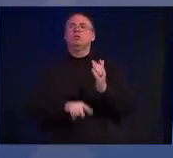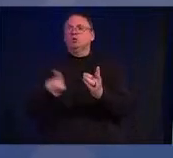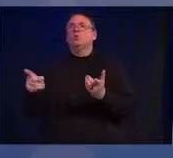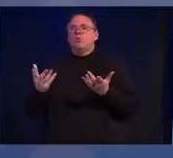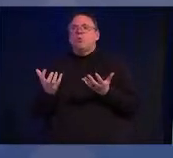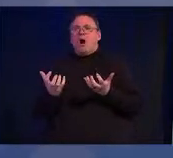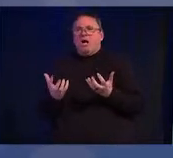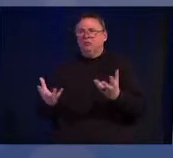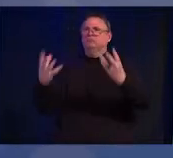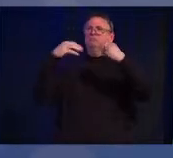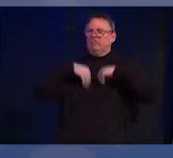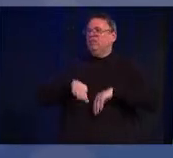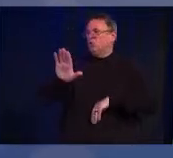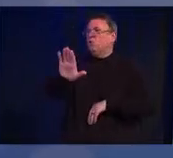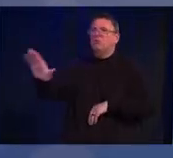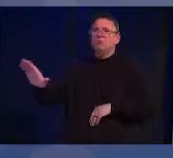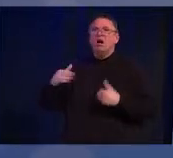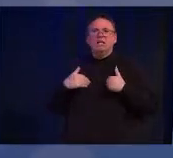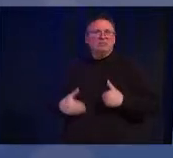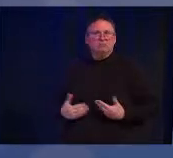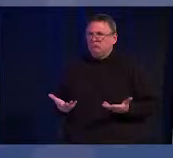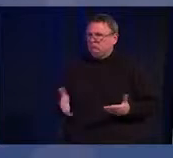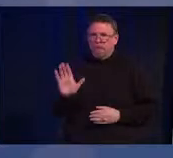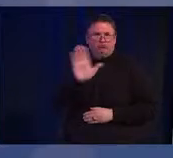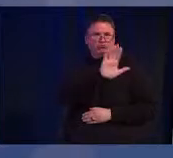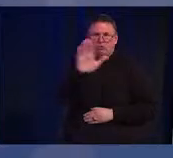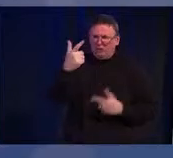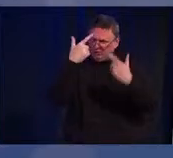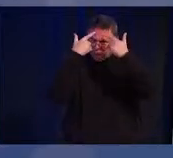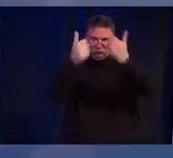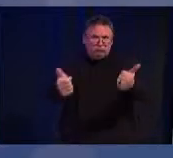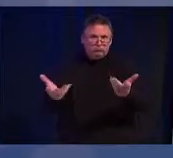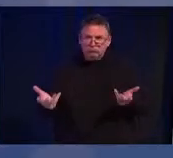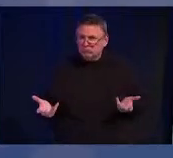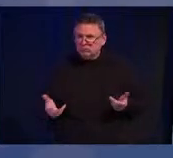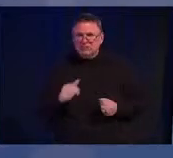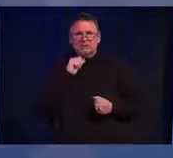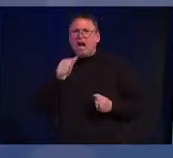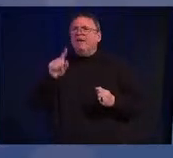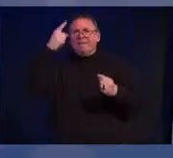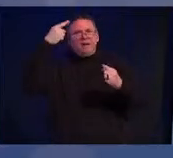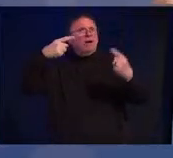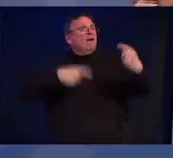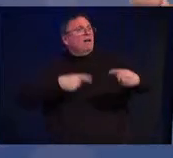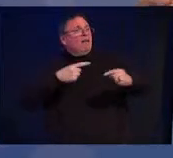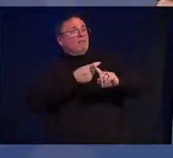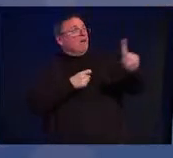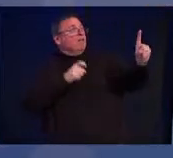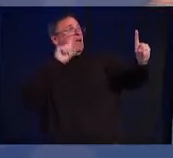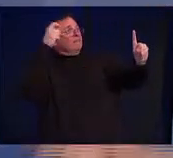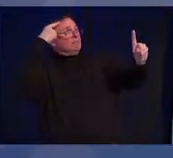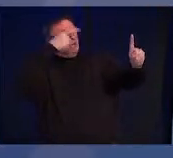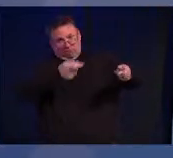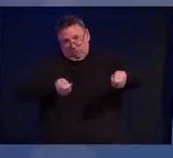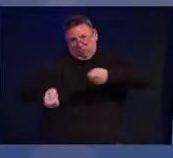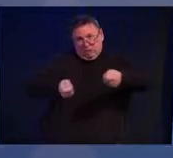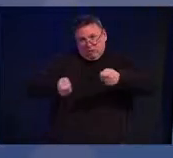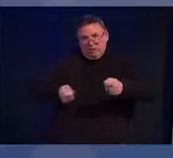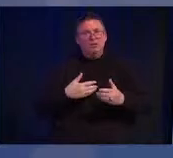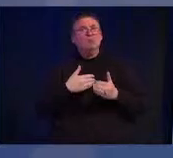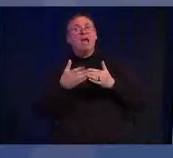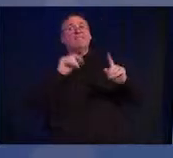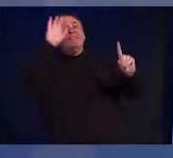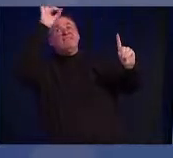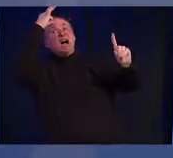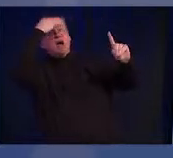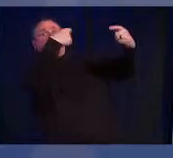body is not up for discussion by the government. It doesn't matter what the federal government